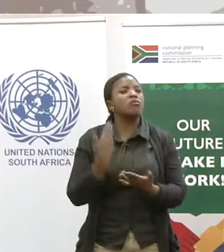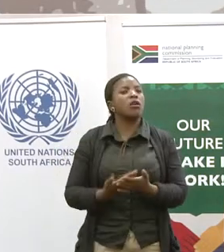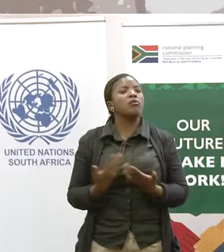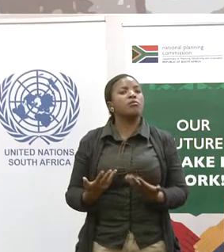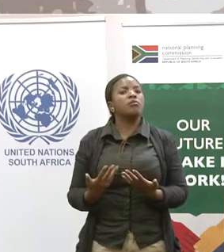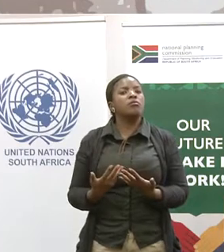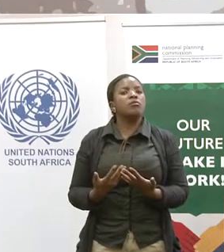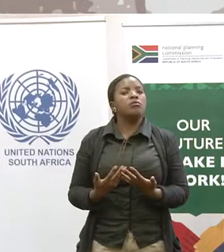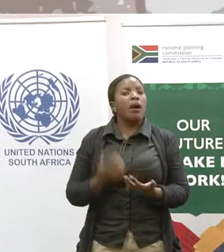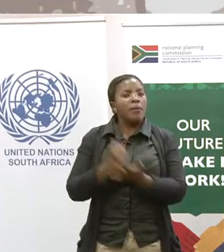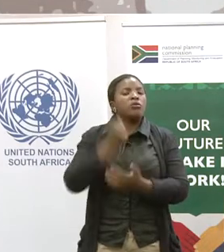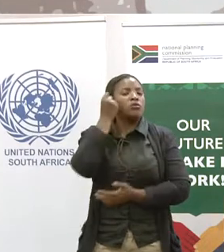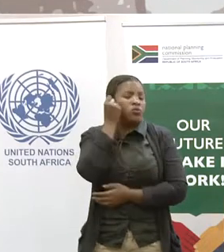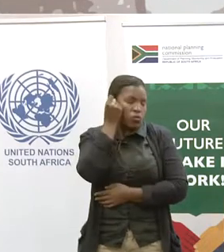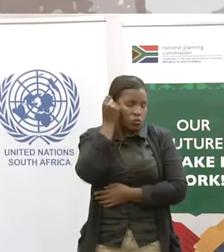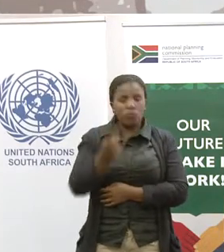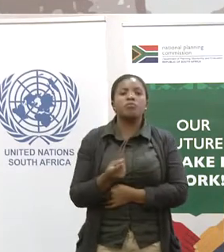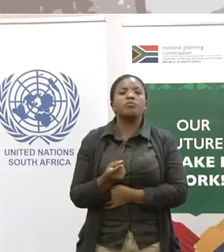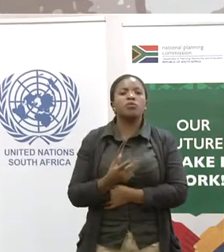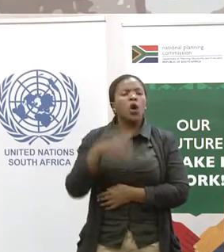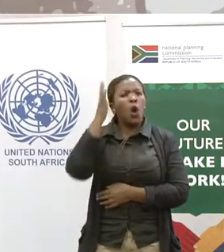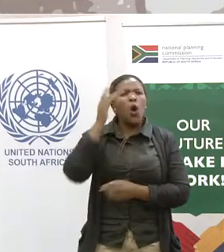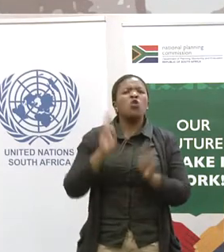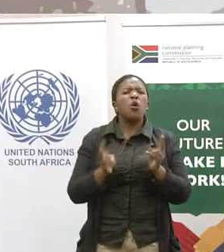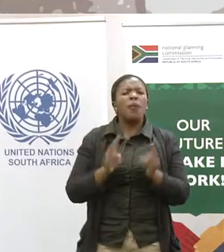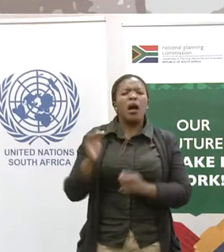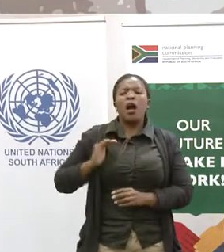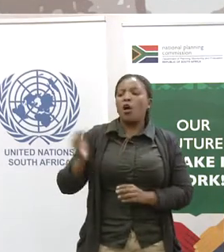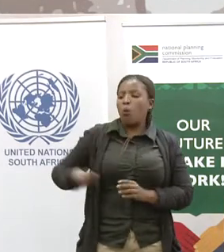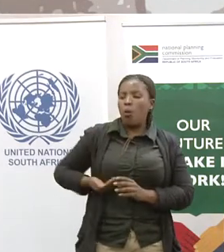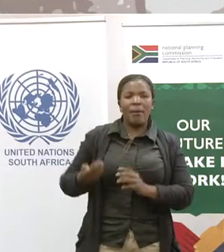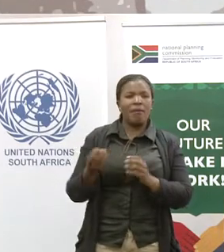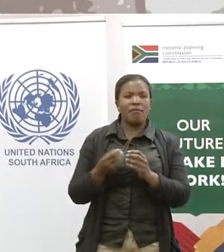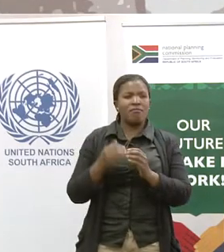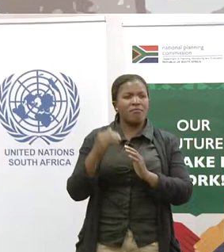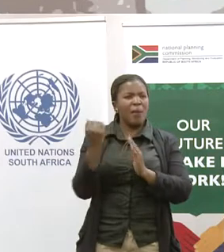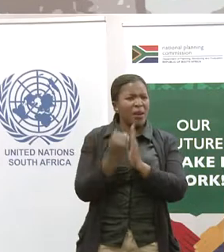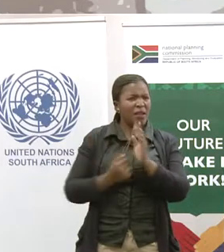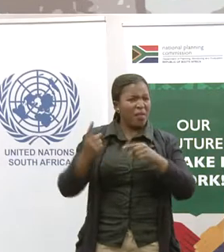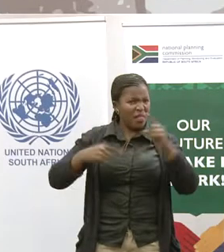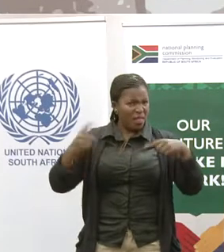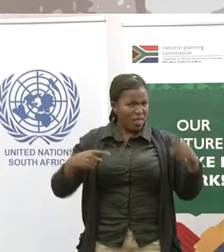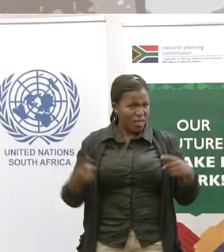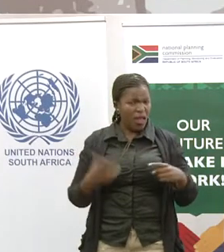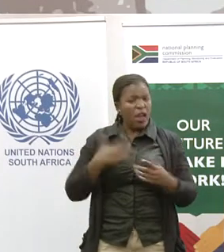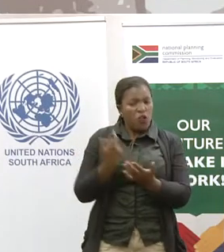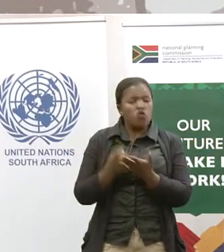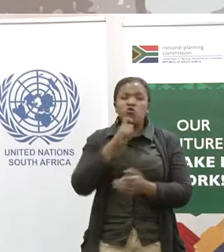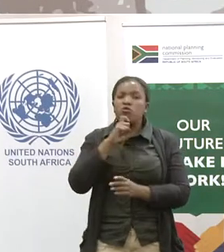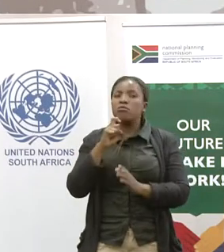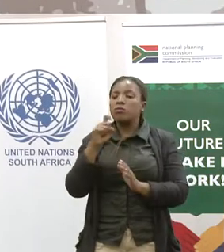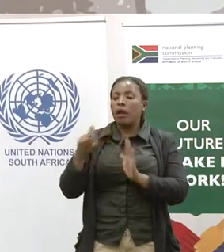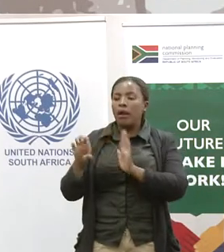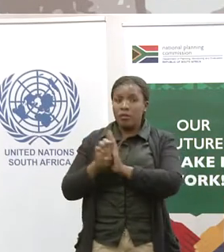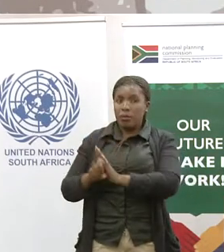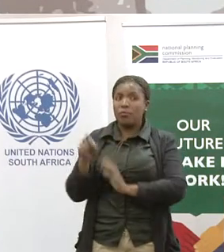always use the example of the women's movement. And one of the examples when we fight gender equality, we would say women don't want